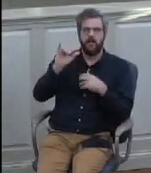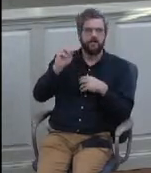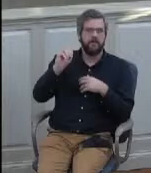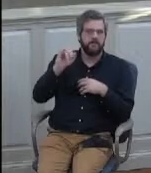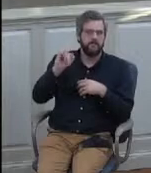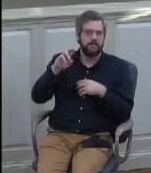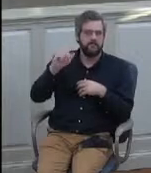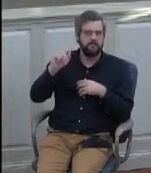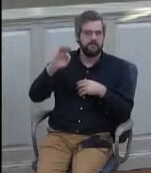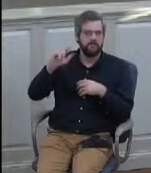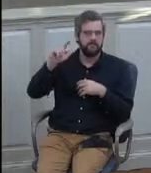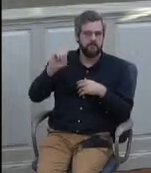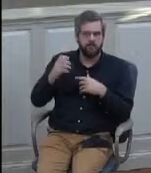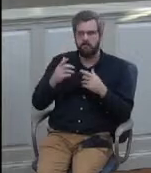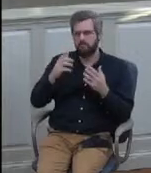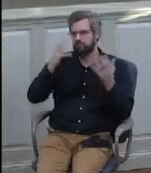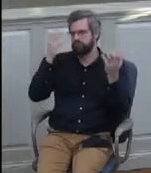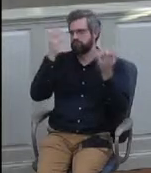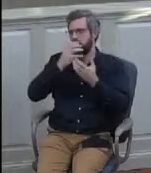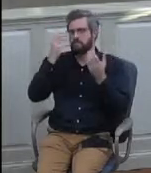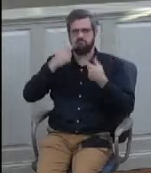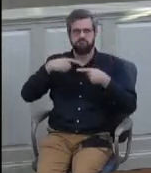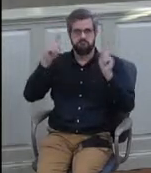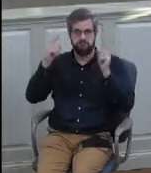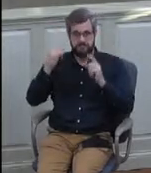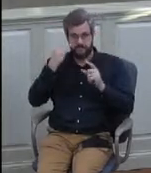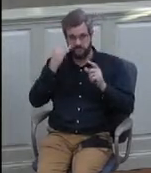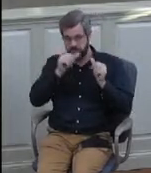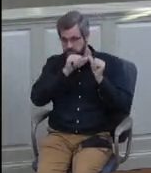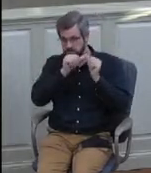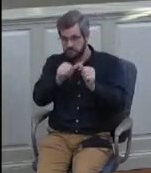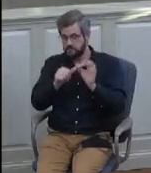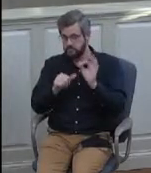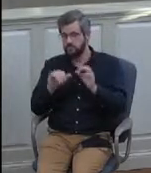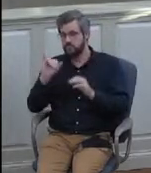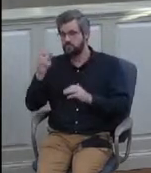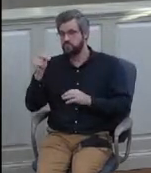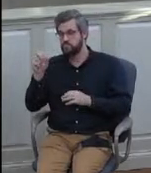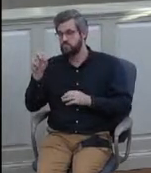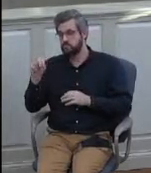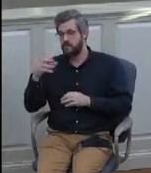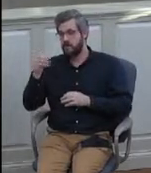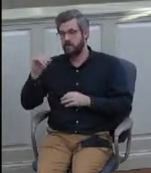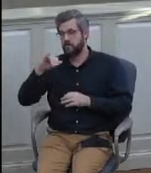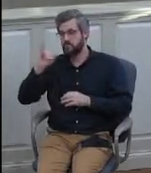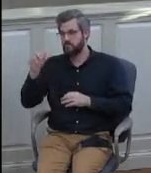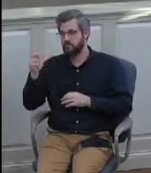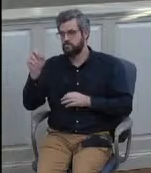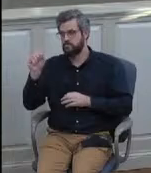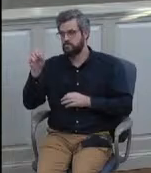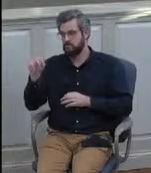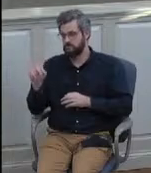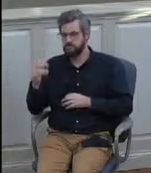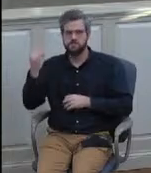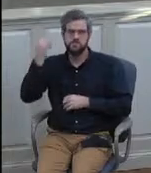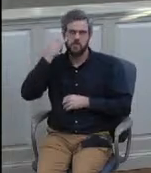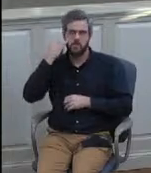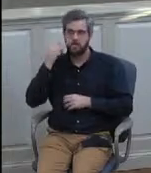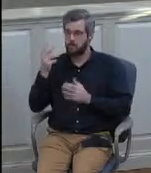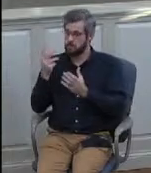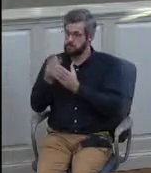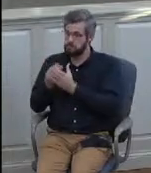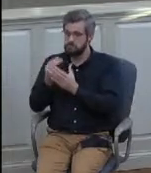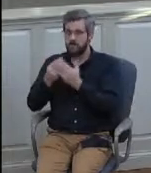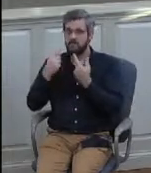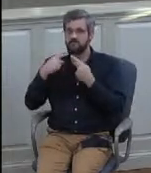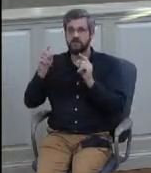it happened that way. And if it continues that way, and you know, Johnson & Johnson, if they start out, and I'm guessing, let's say they start out in the 80s